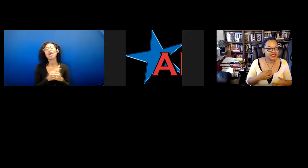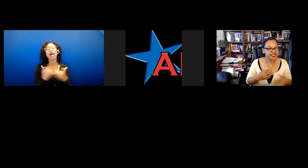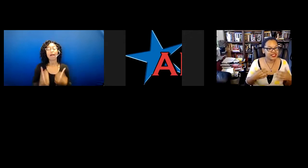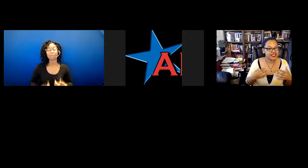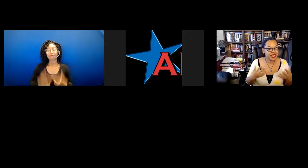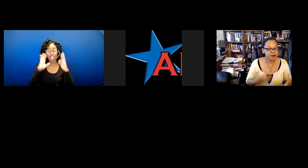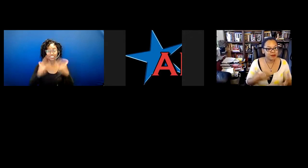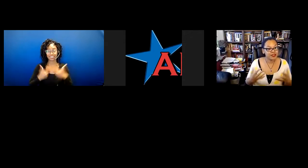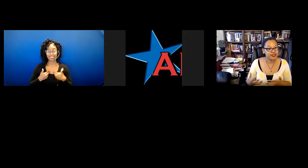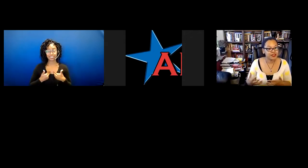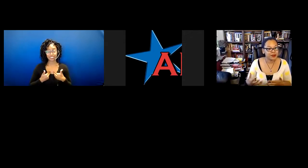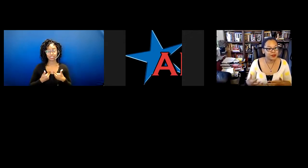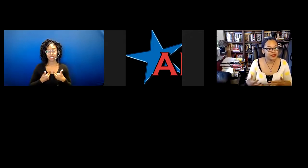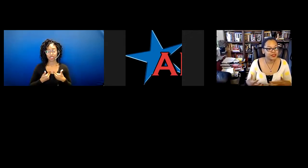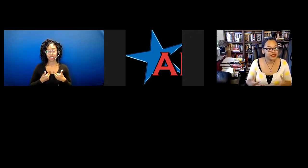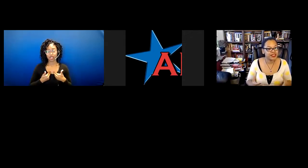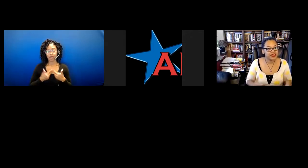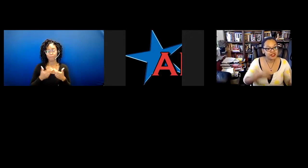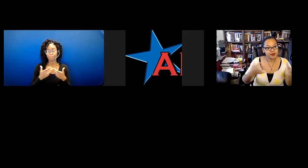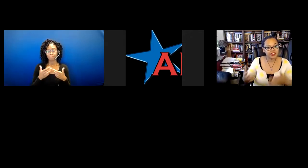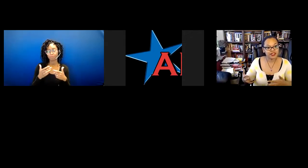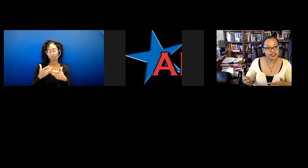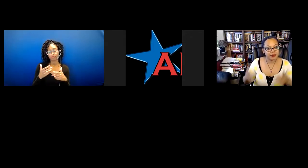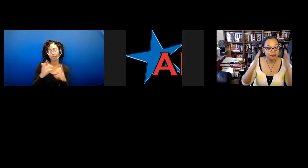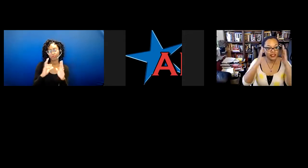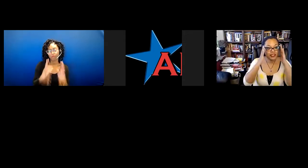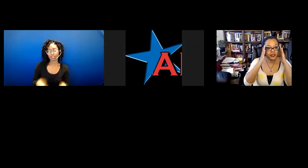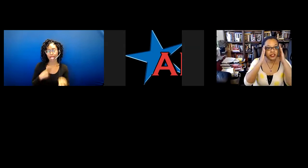I think I came up into this world in talking about racialized